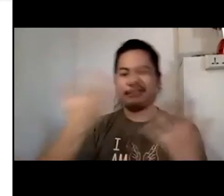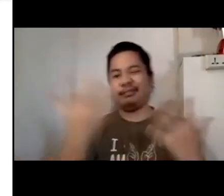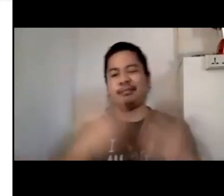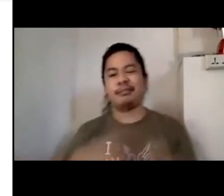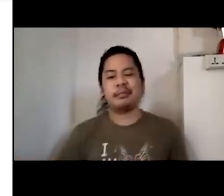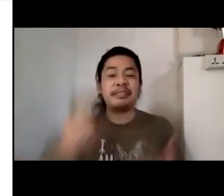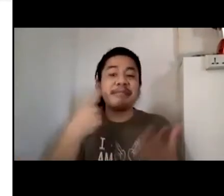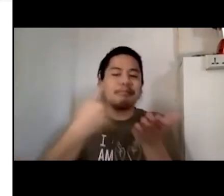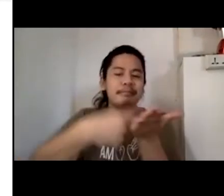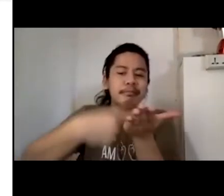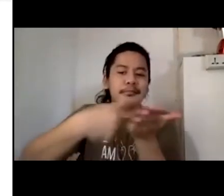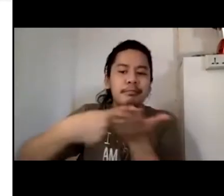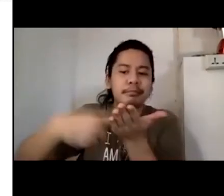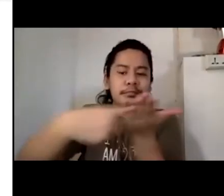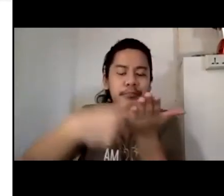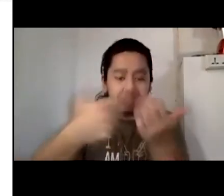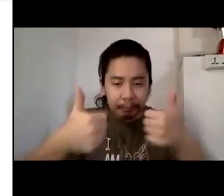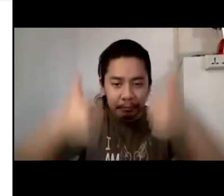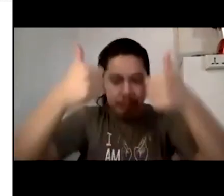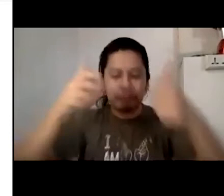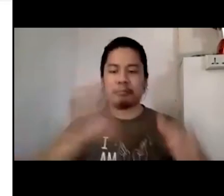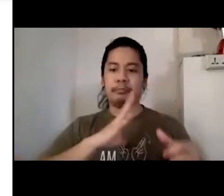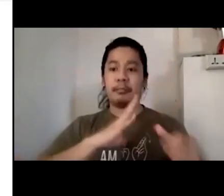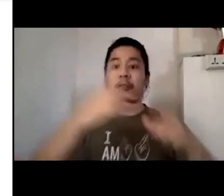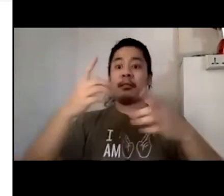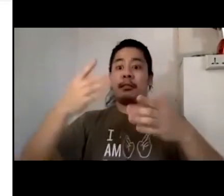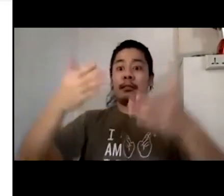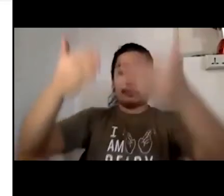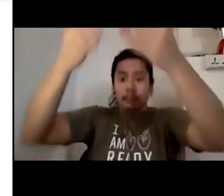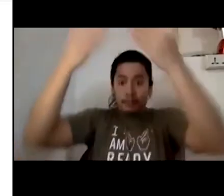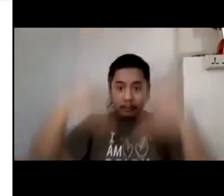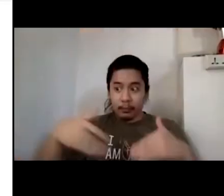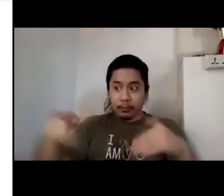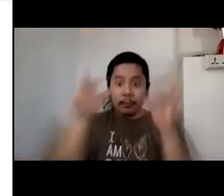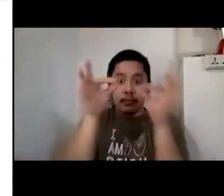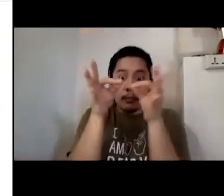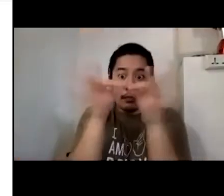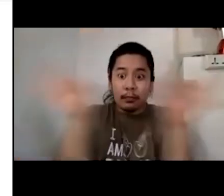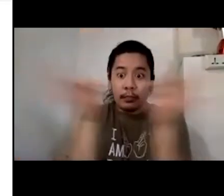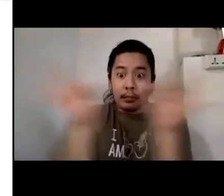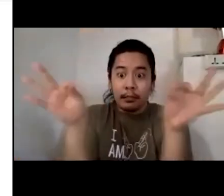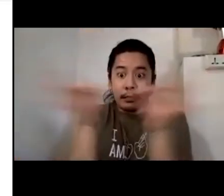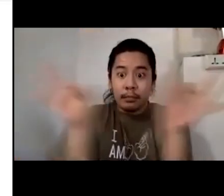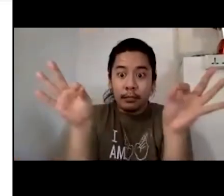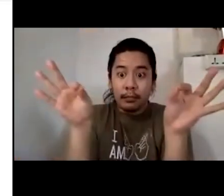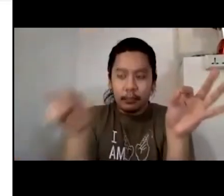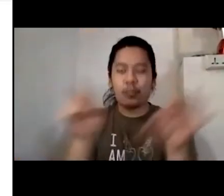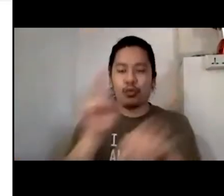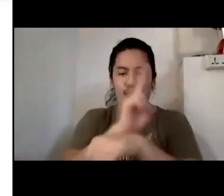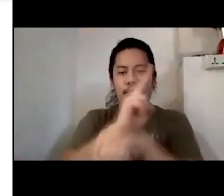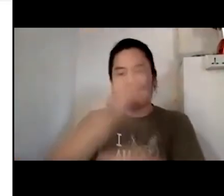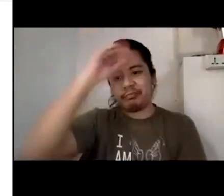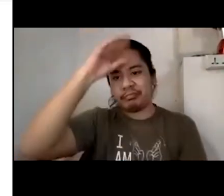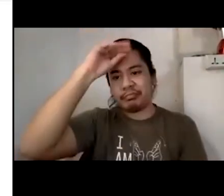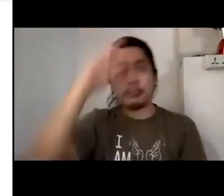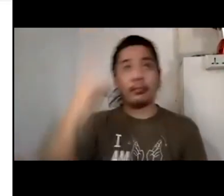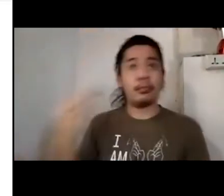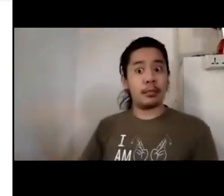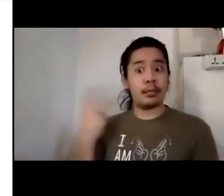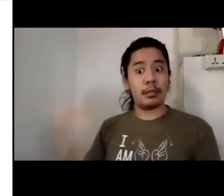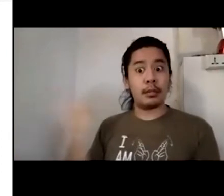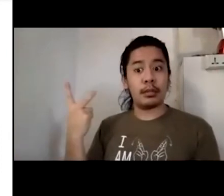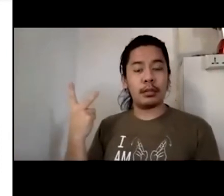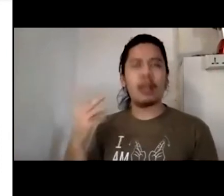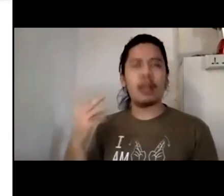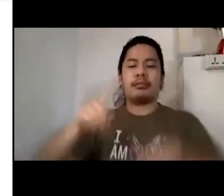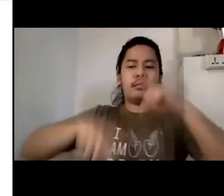we always refer to just the one sign. So I think most of us are in agreement, and okay,